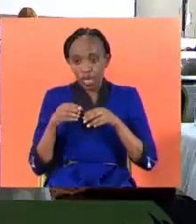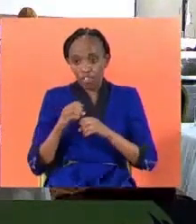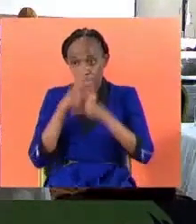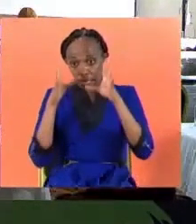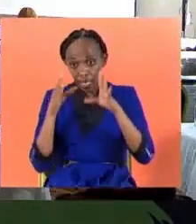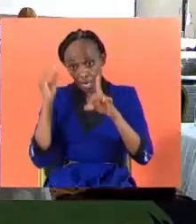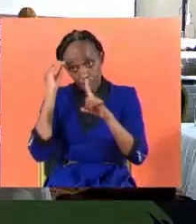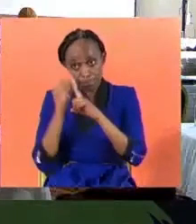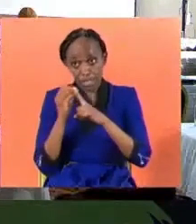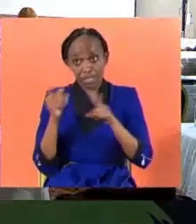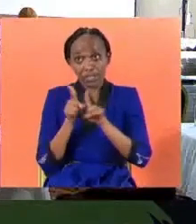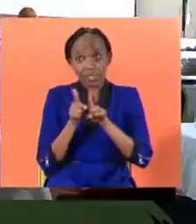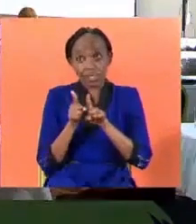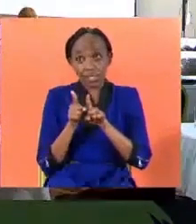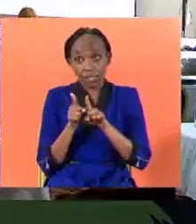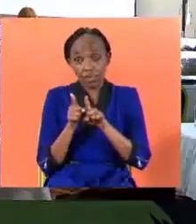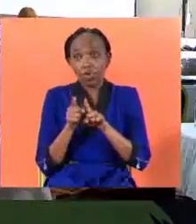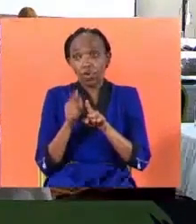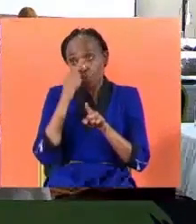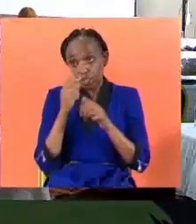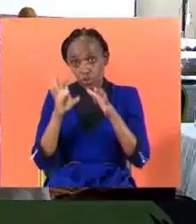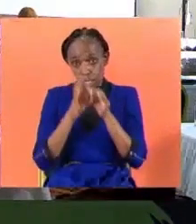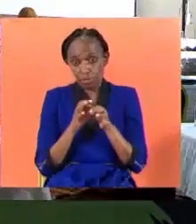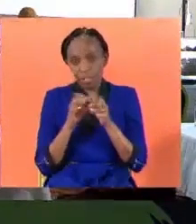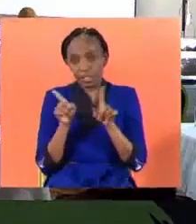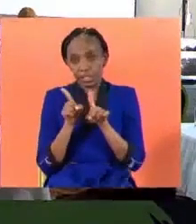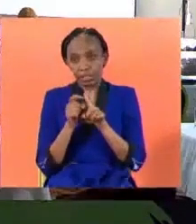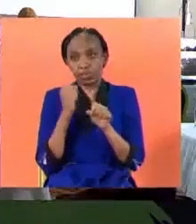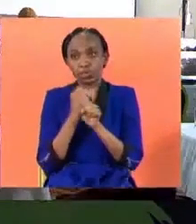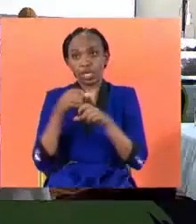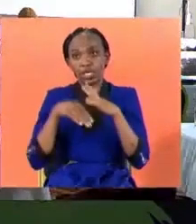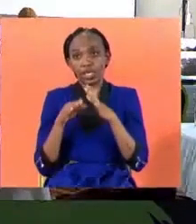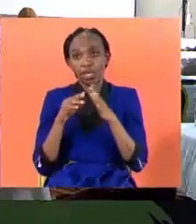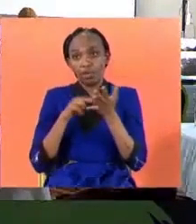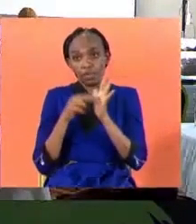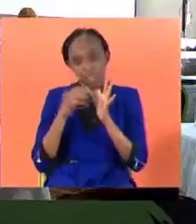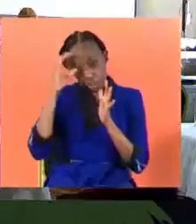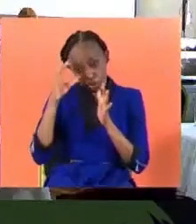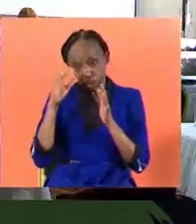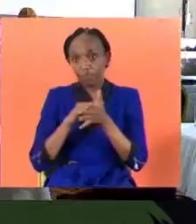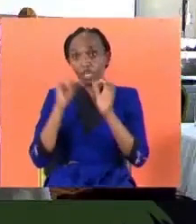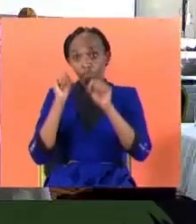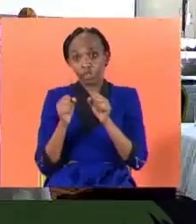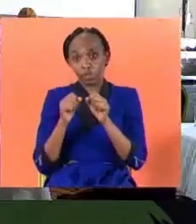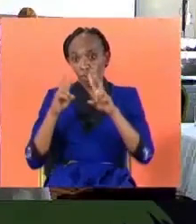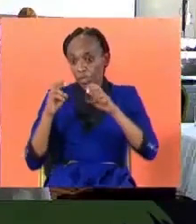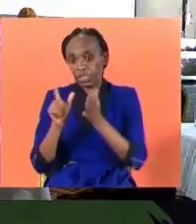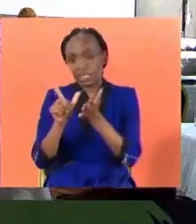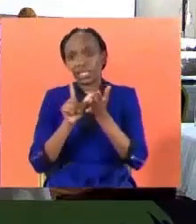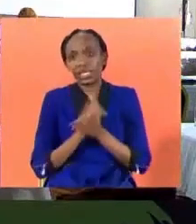also the wish to collaborate and to work within the project process so that we can monitor the